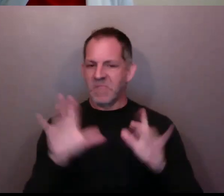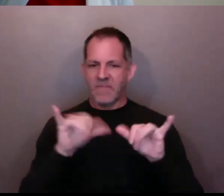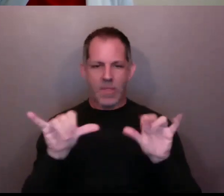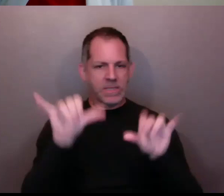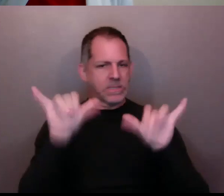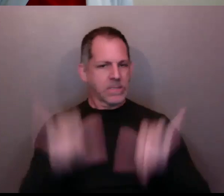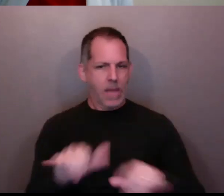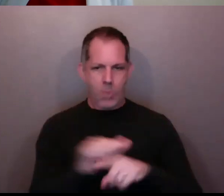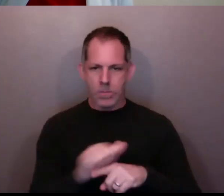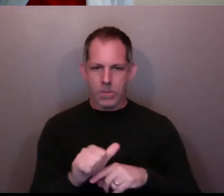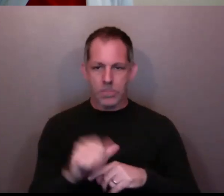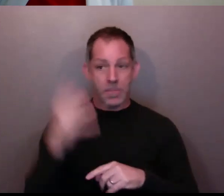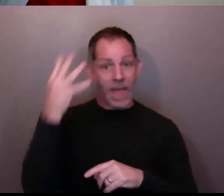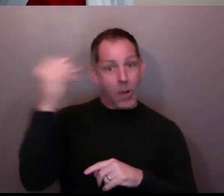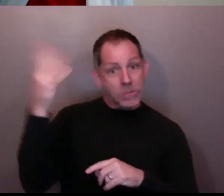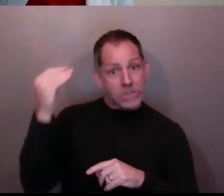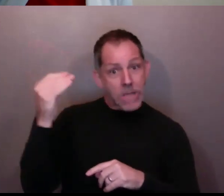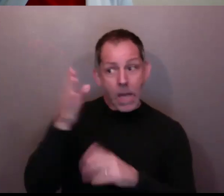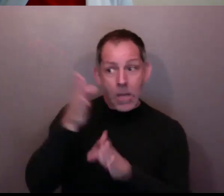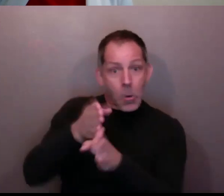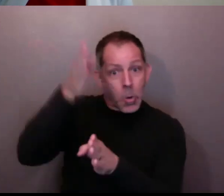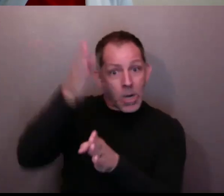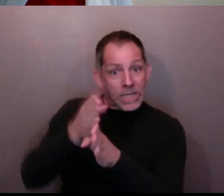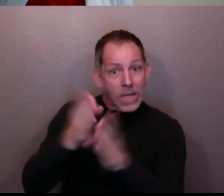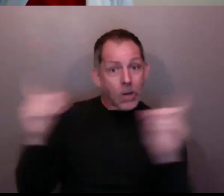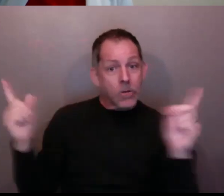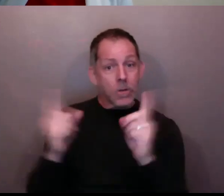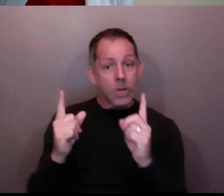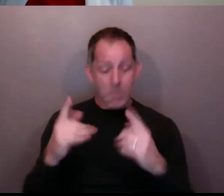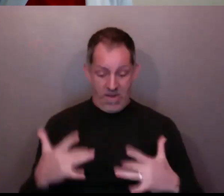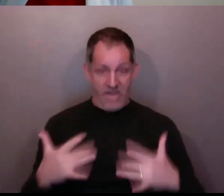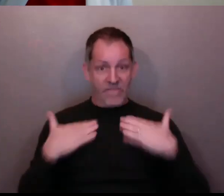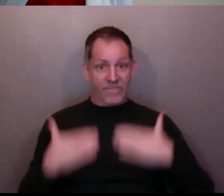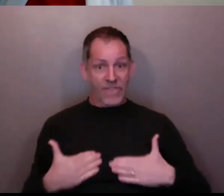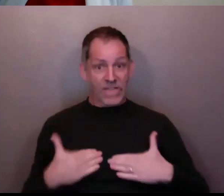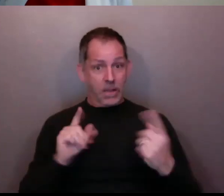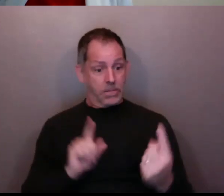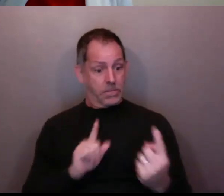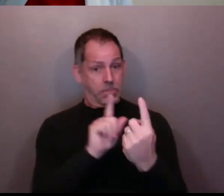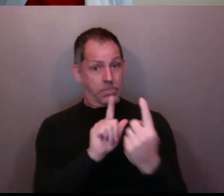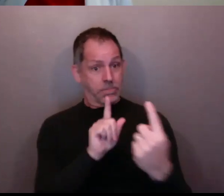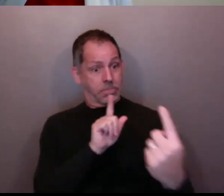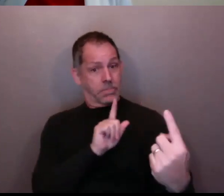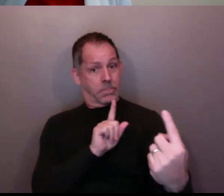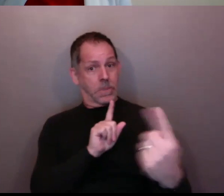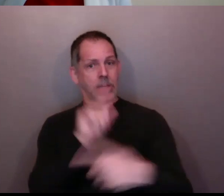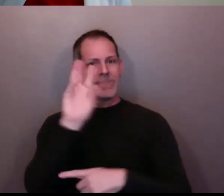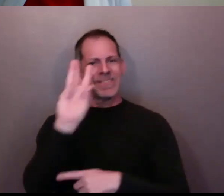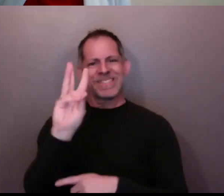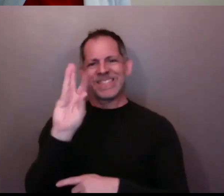is physically distanced by 6 feet and involves use of face coverings.